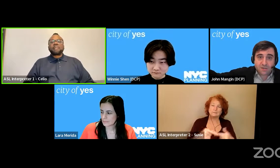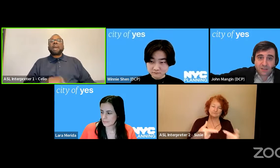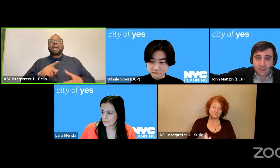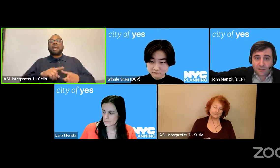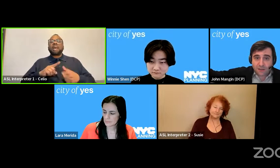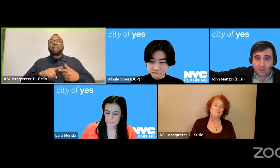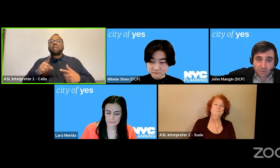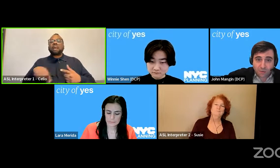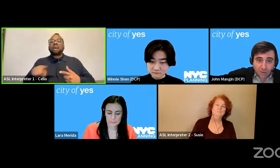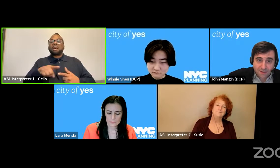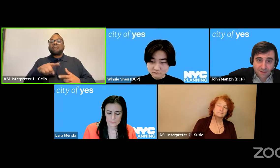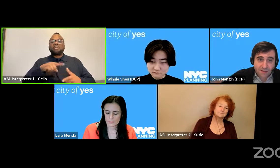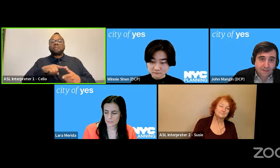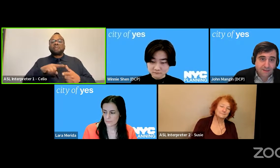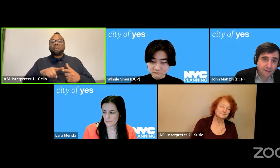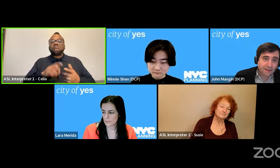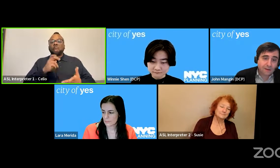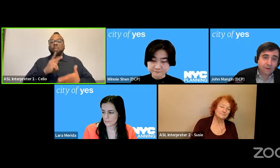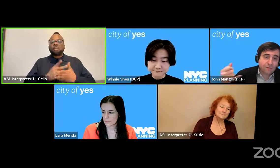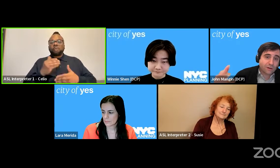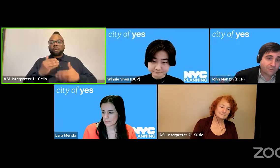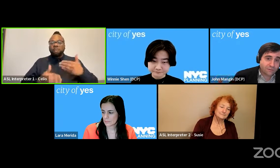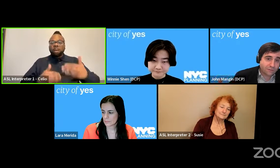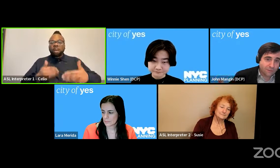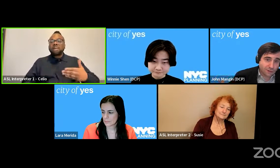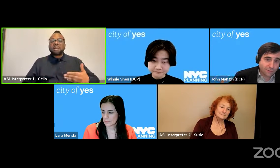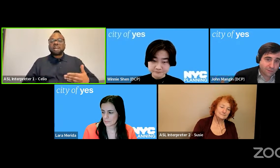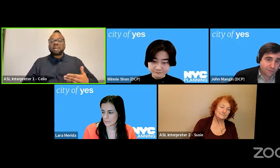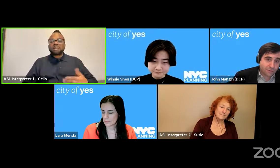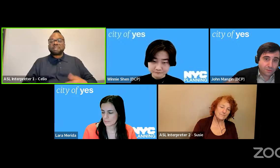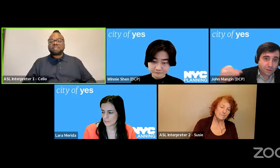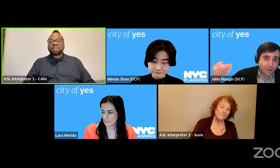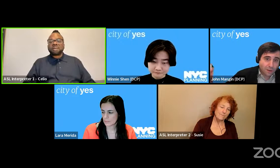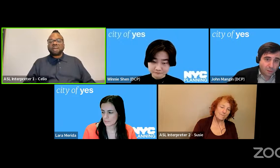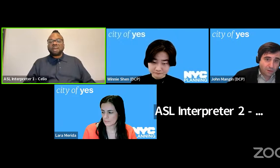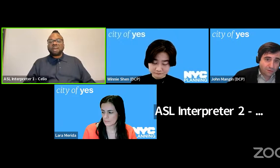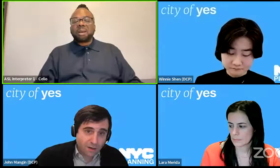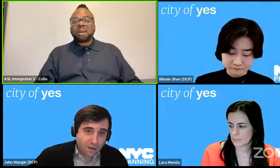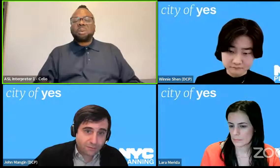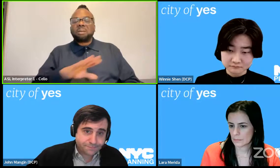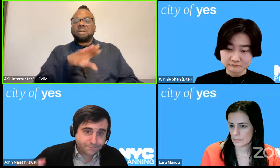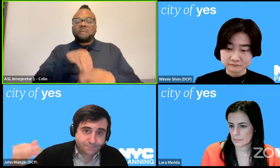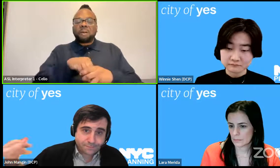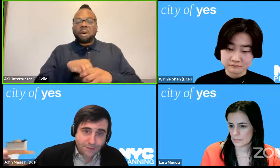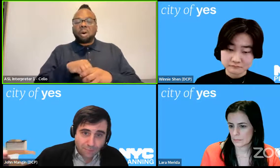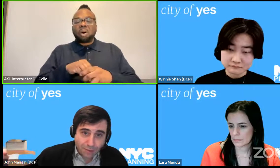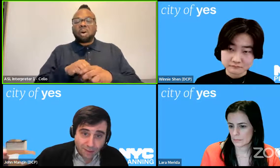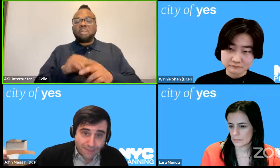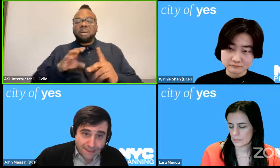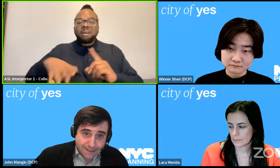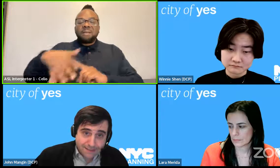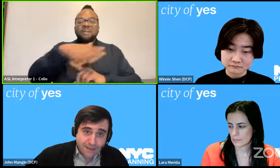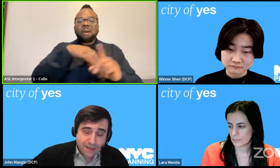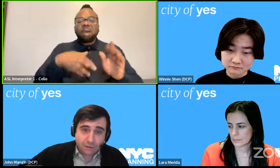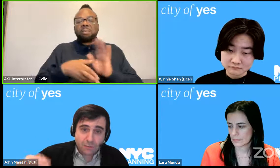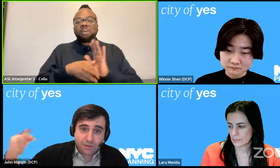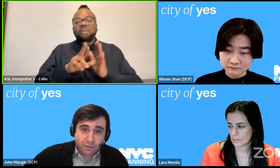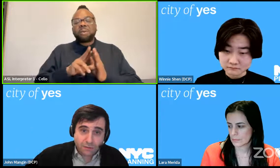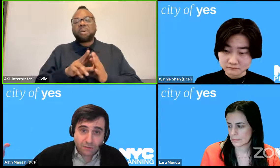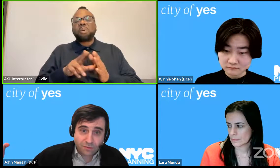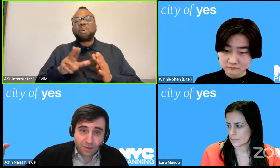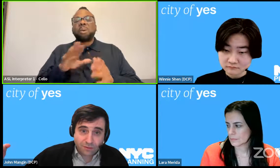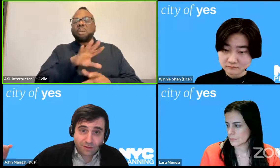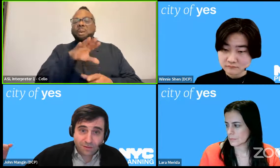through a discretionary approval process that would involve environmental review, would involve public meetings and